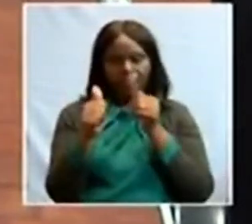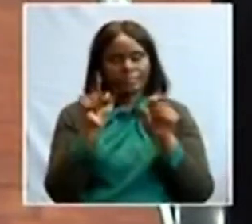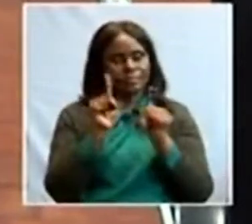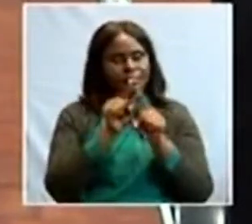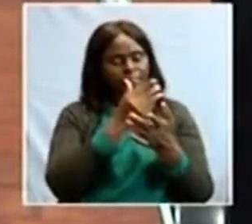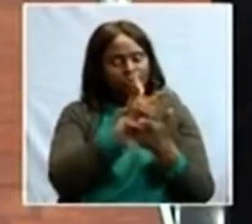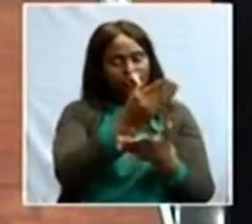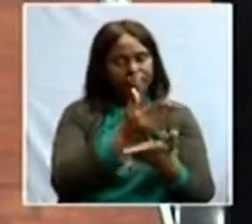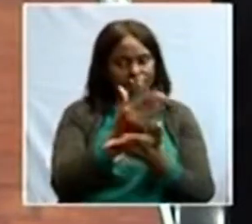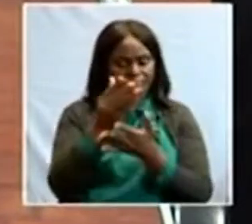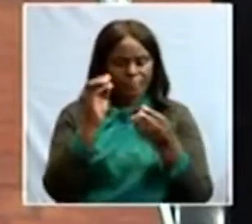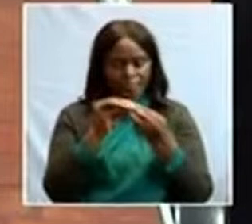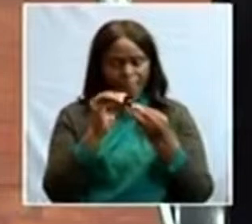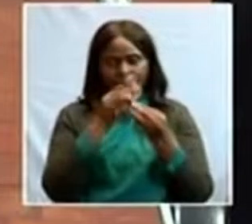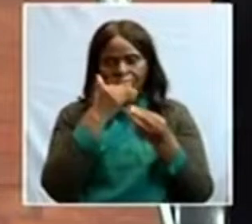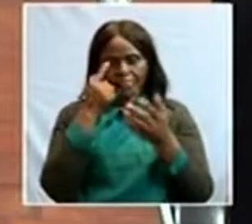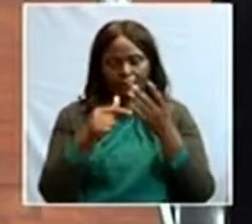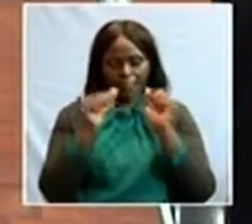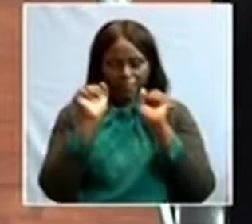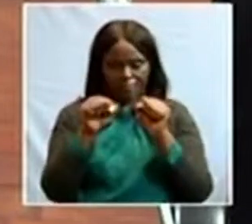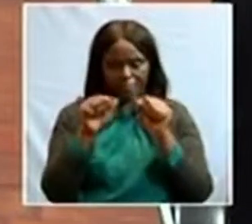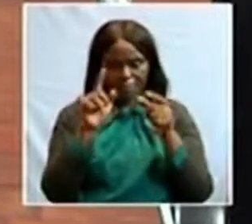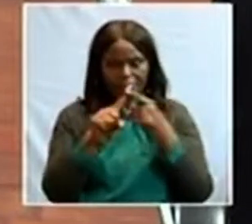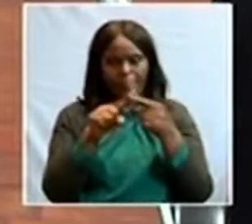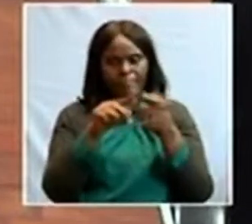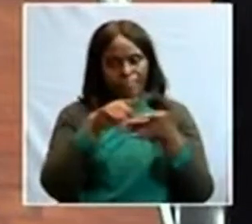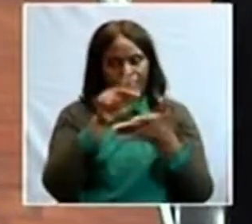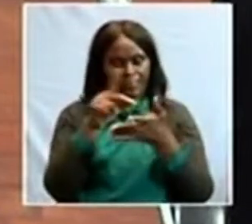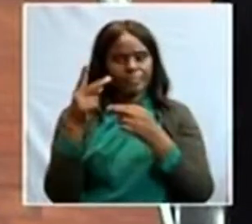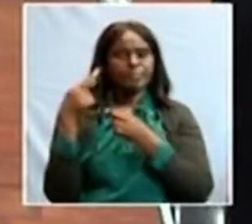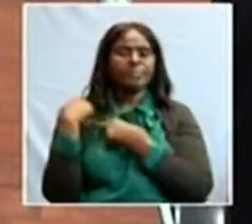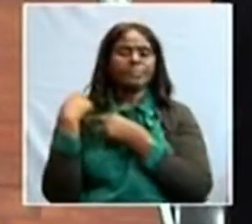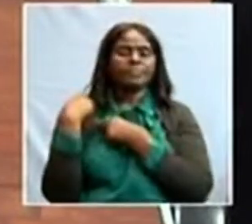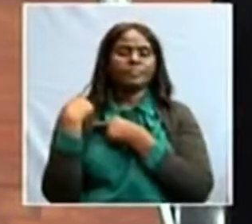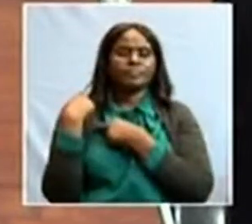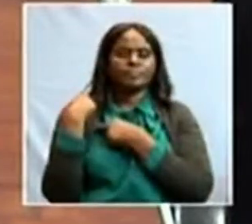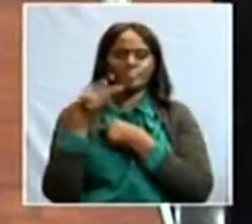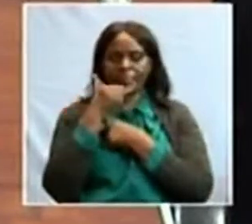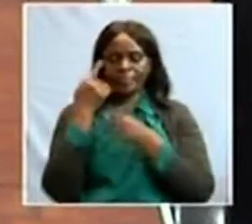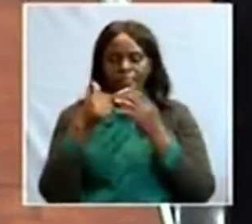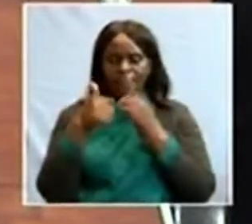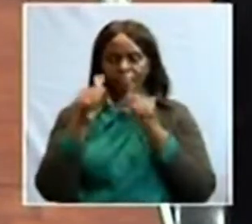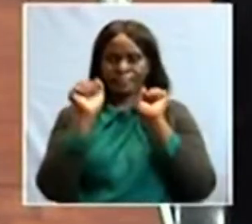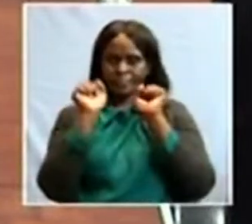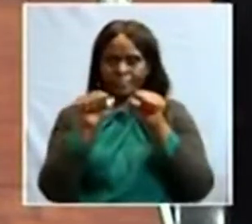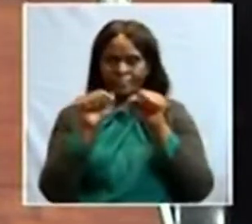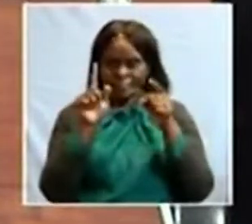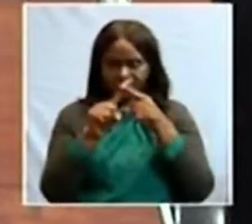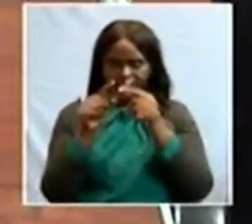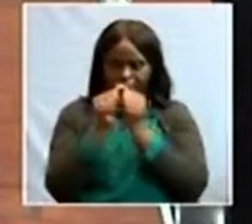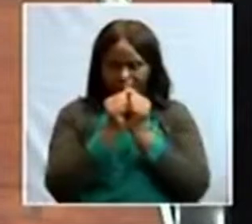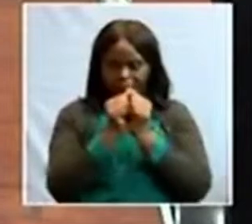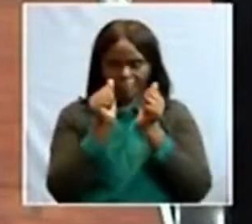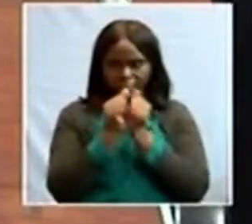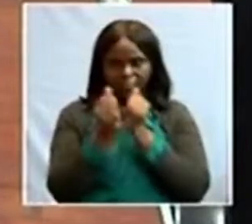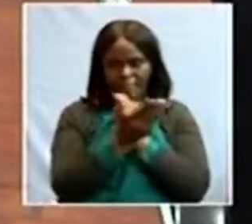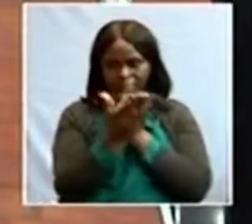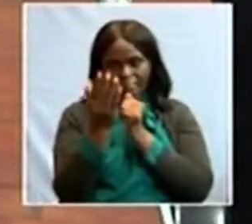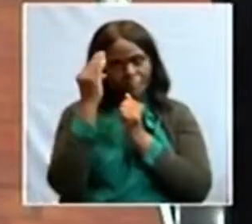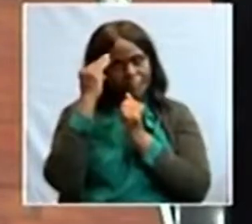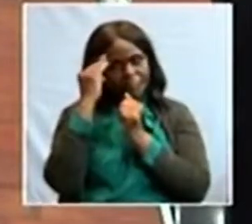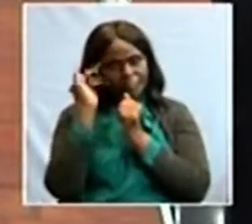procured, must be able to bear the responsibility. They should be able, together with you, bear that,